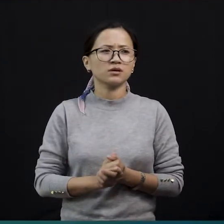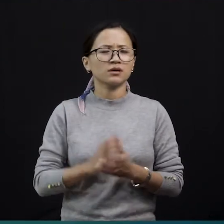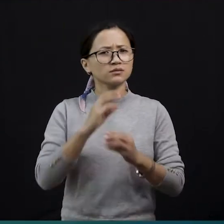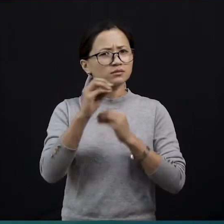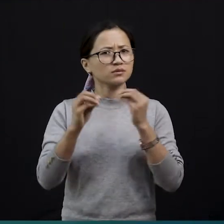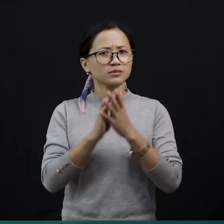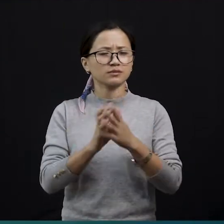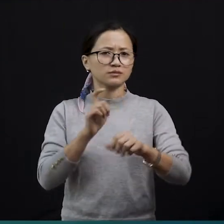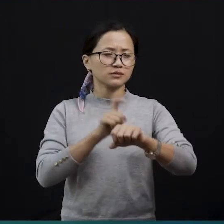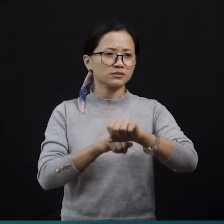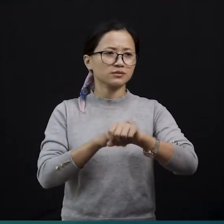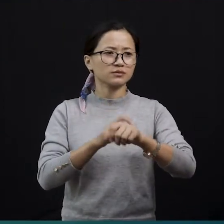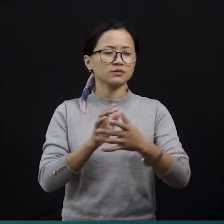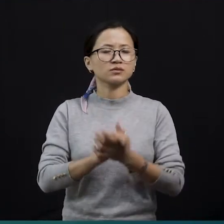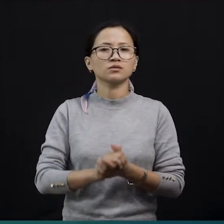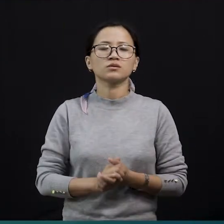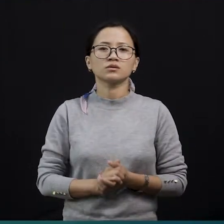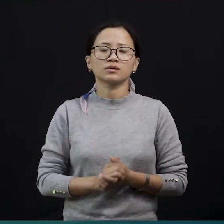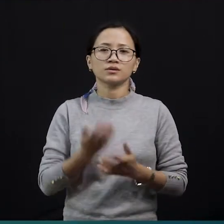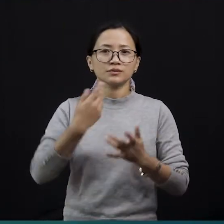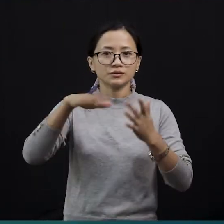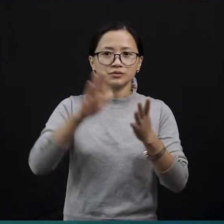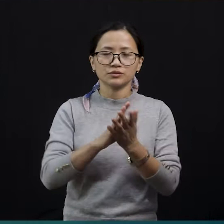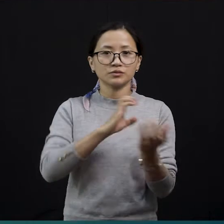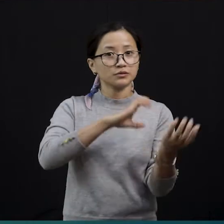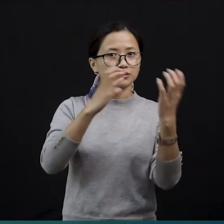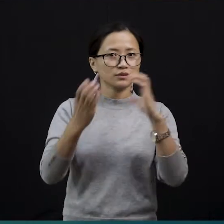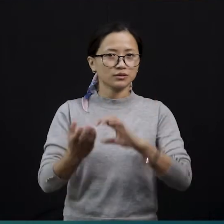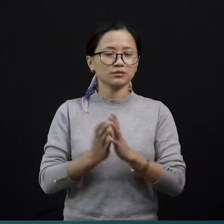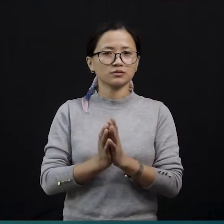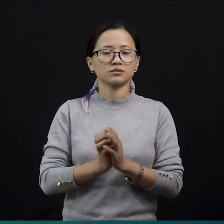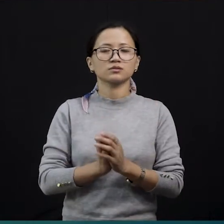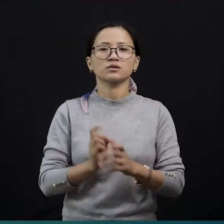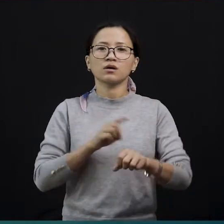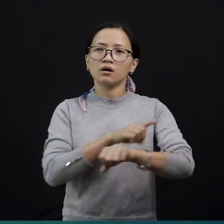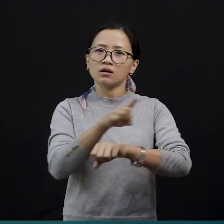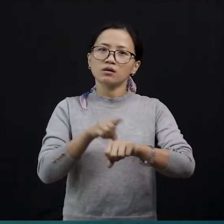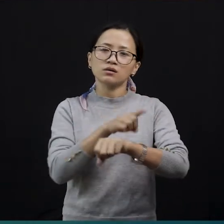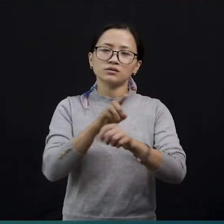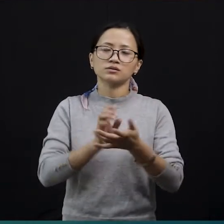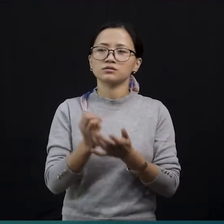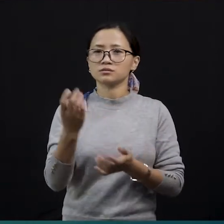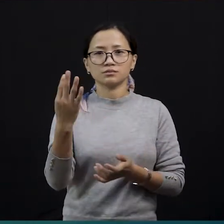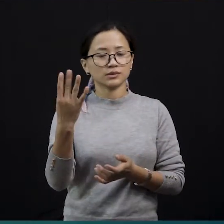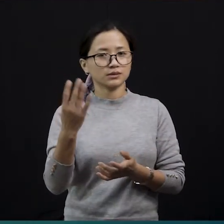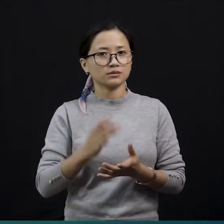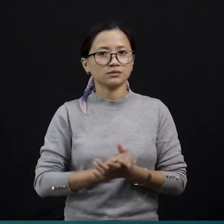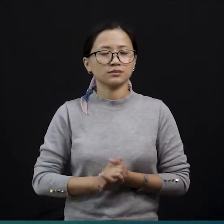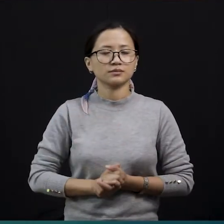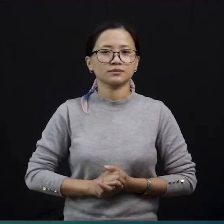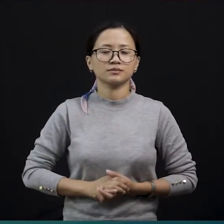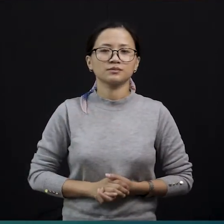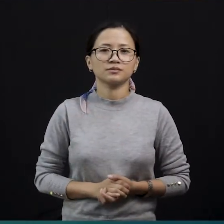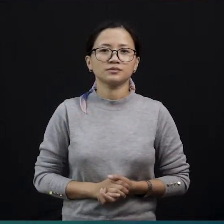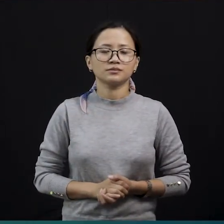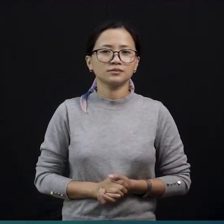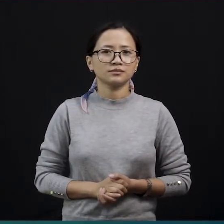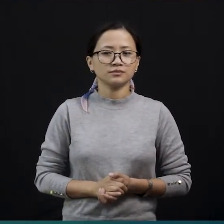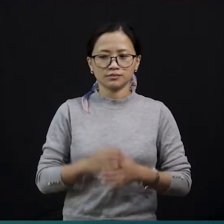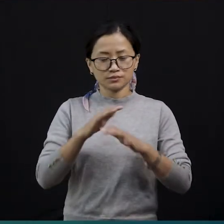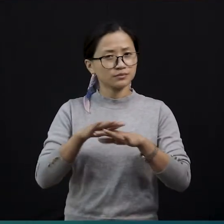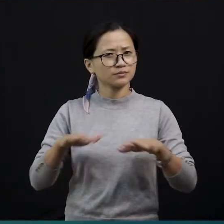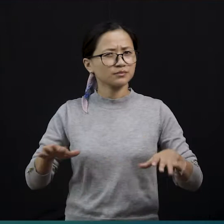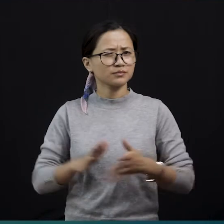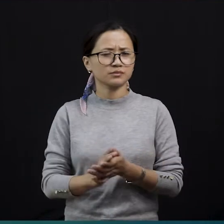about time where we are going to change the hours into minutes. So